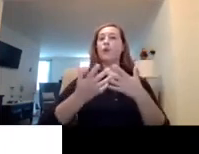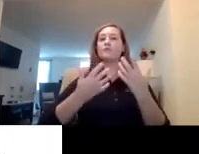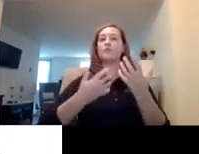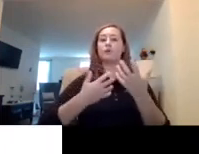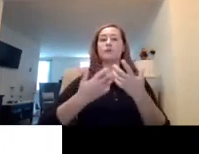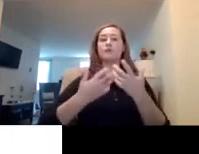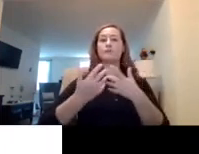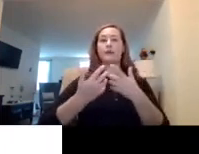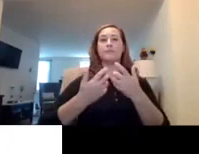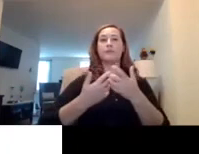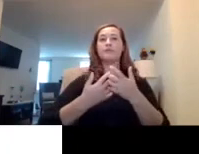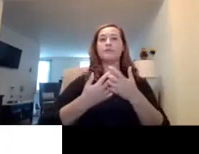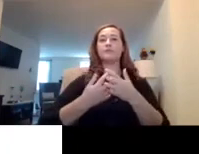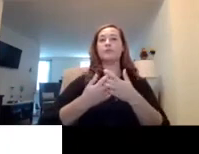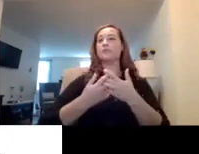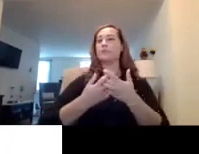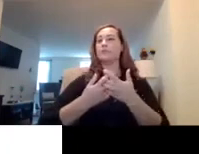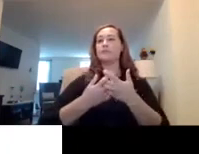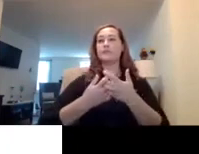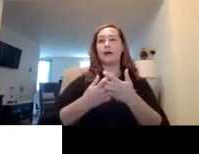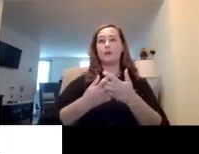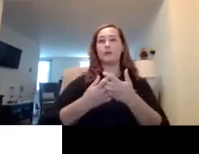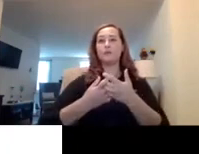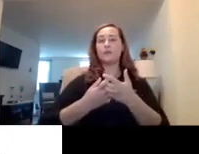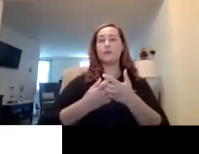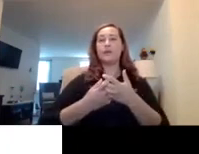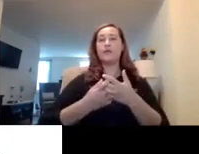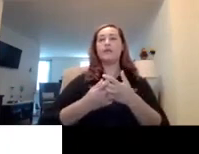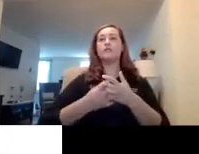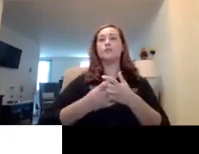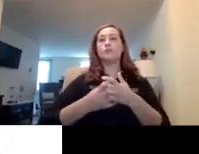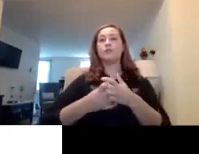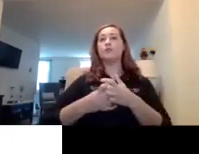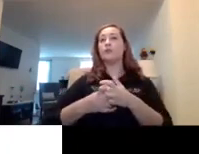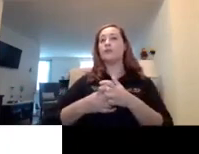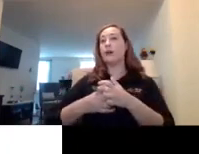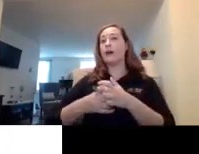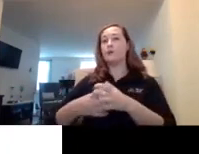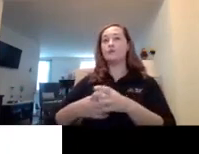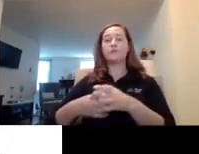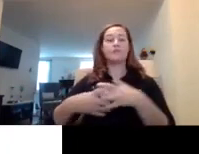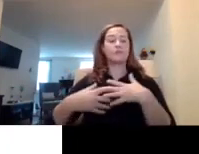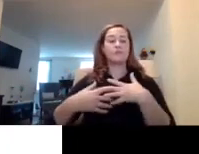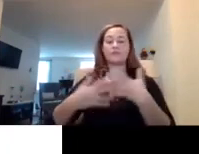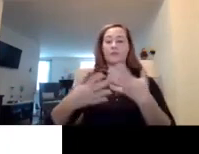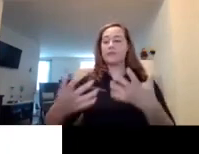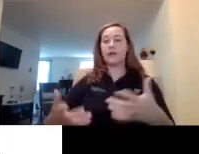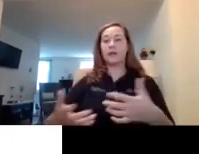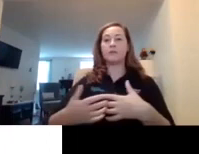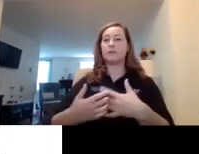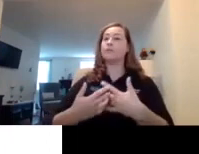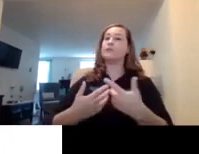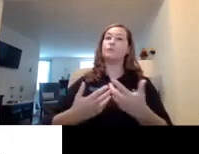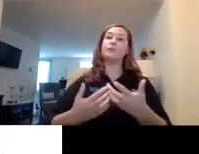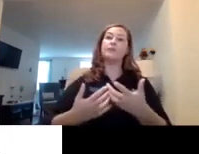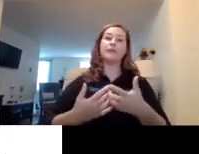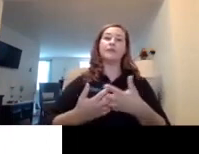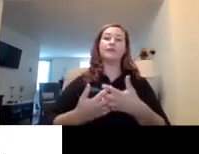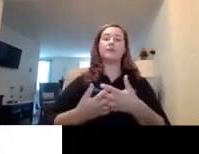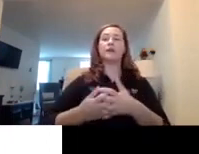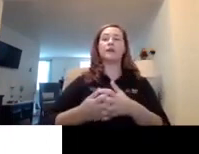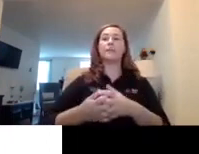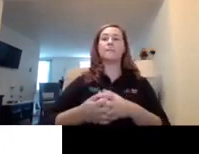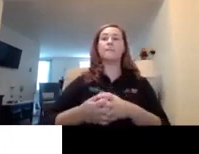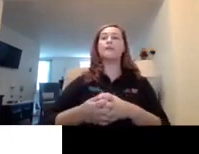can always call these numbers during business hours. During off hours, of course, if something happened over the